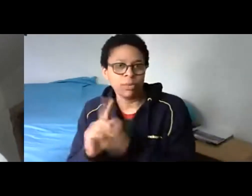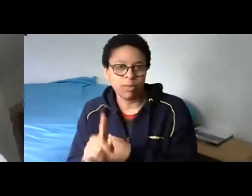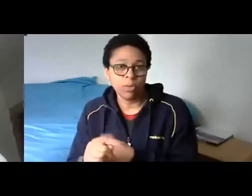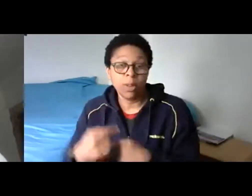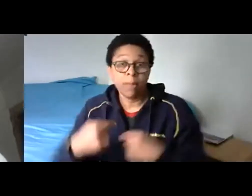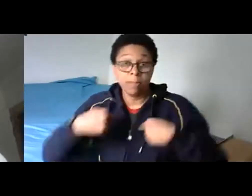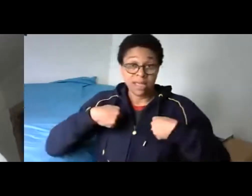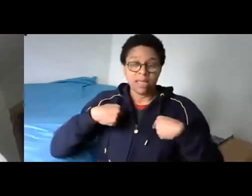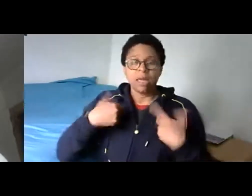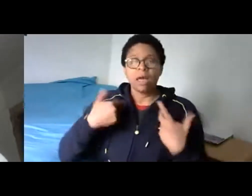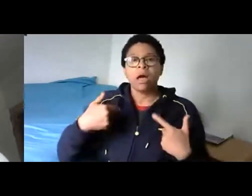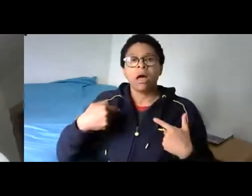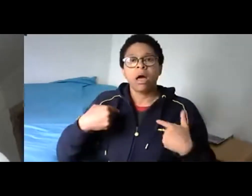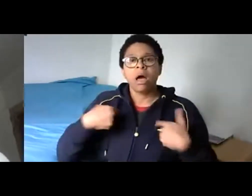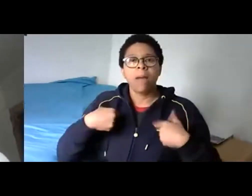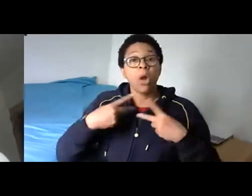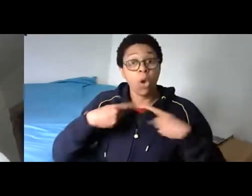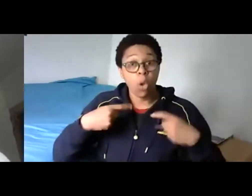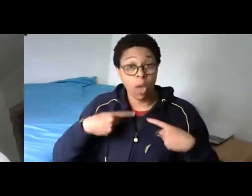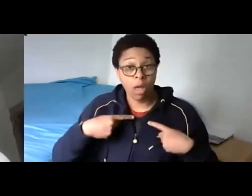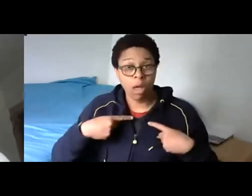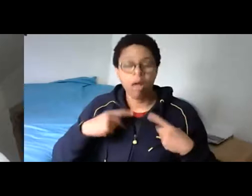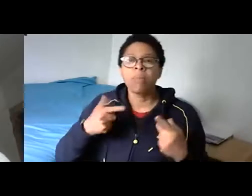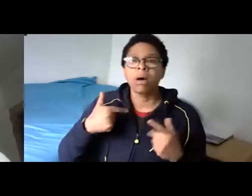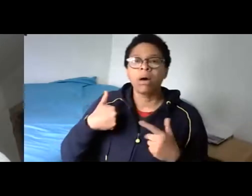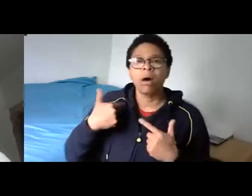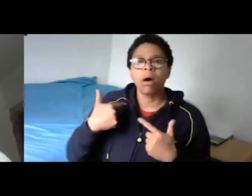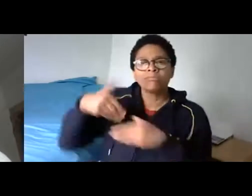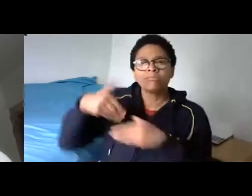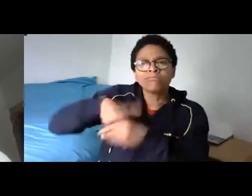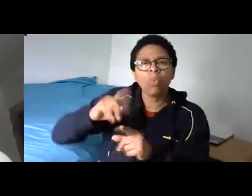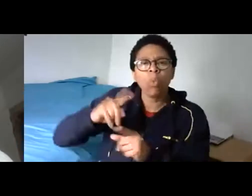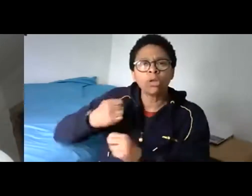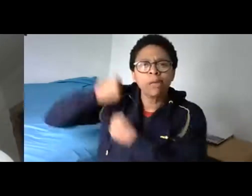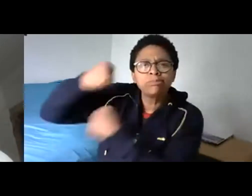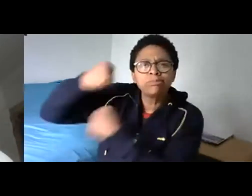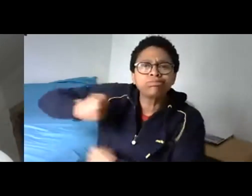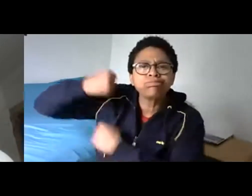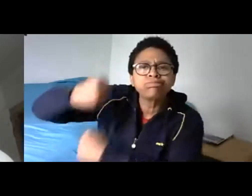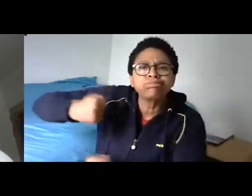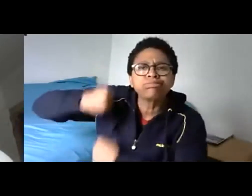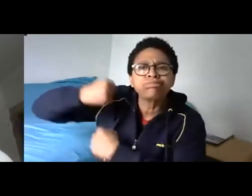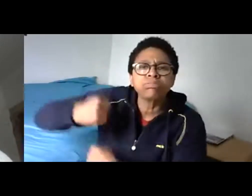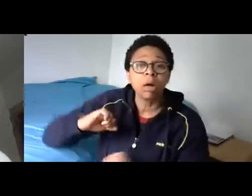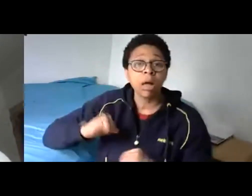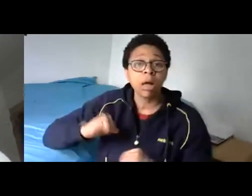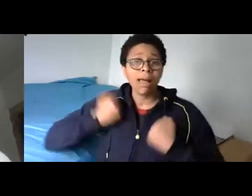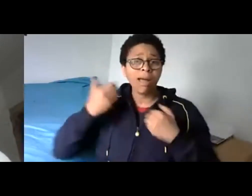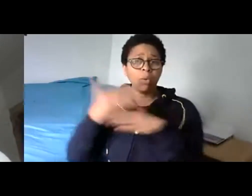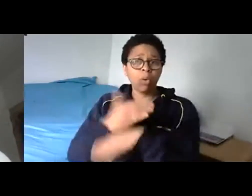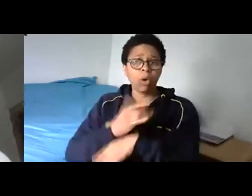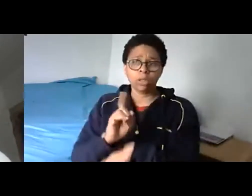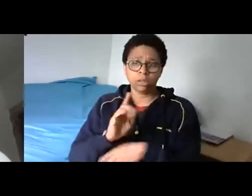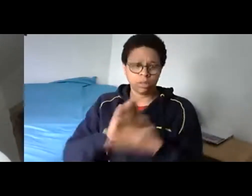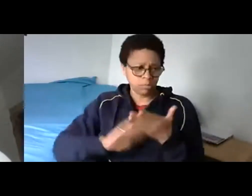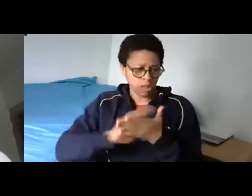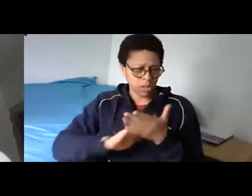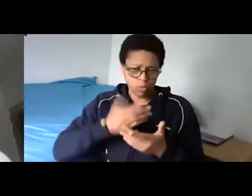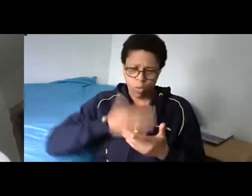leading campaigning work, but part of the campaigning work is obviously making sure that disabled people